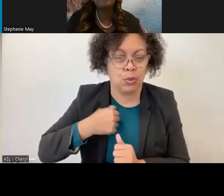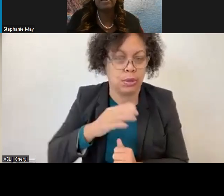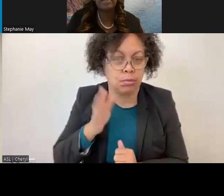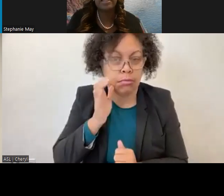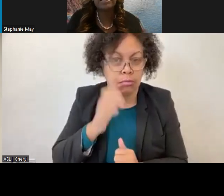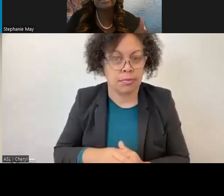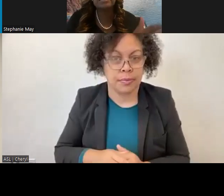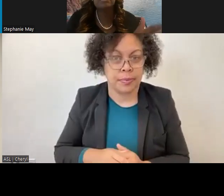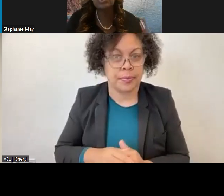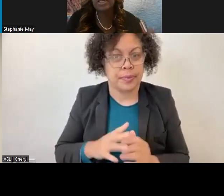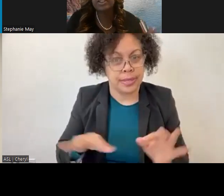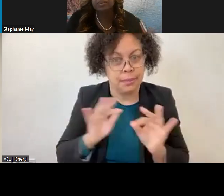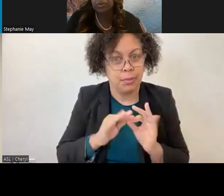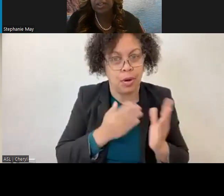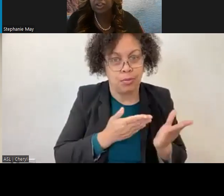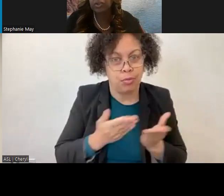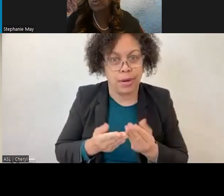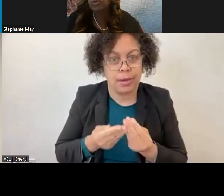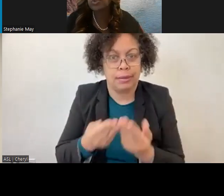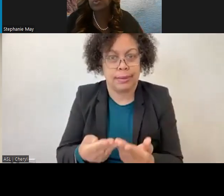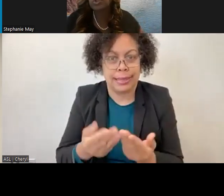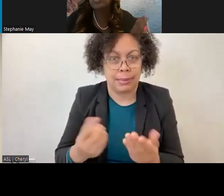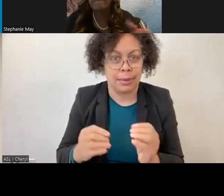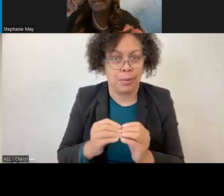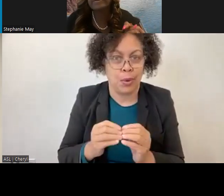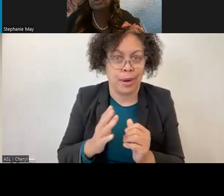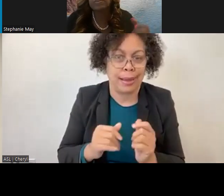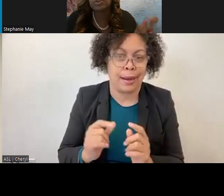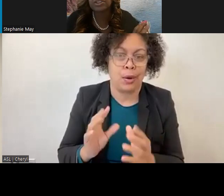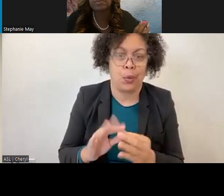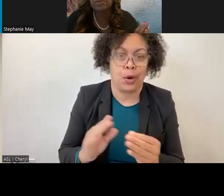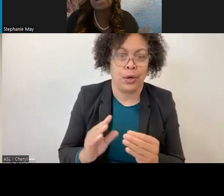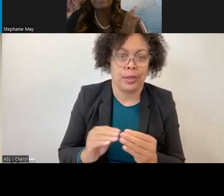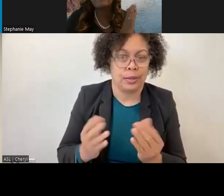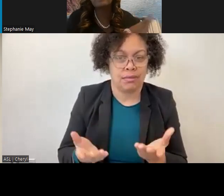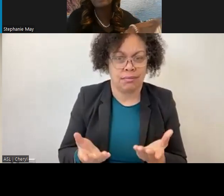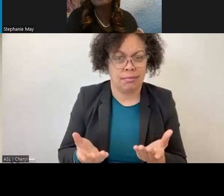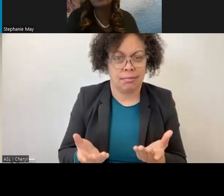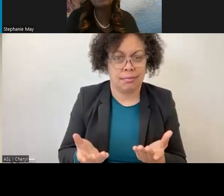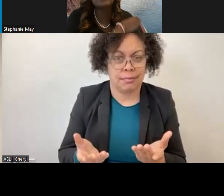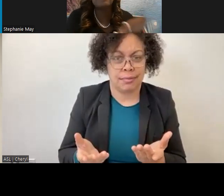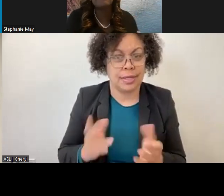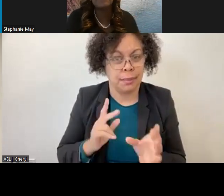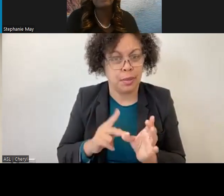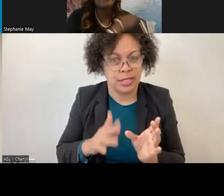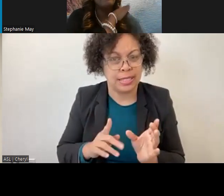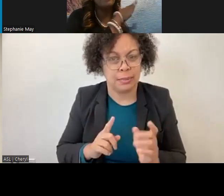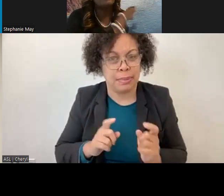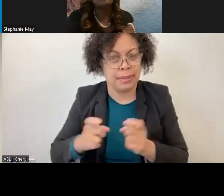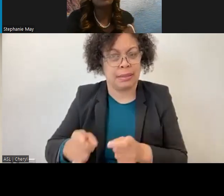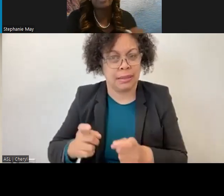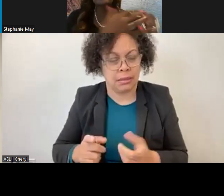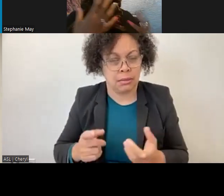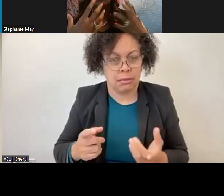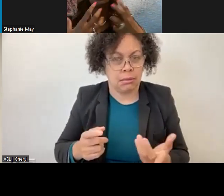back something that is more tangible than just words when you come back to your participants. There has to be something